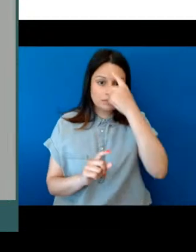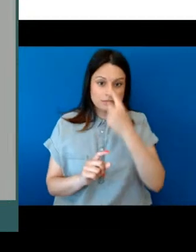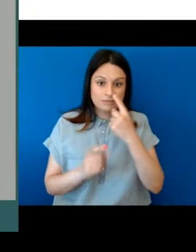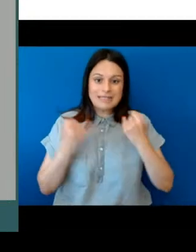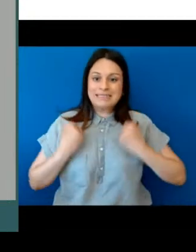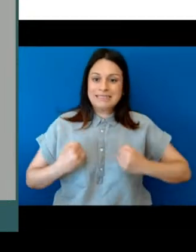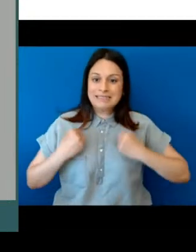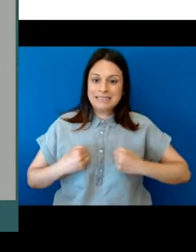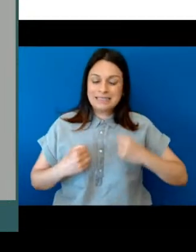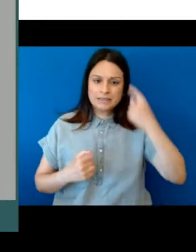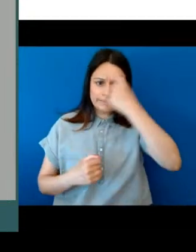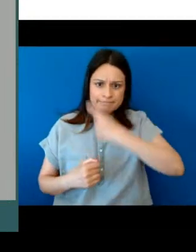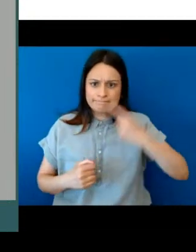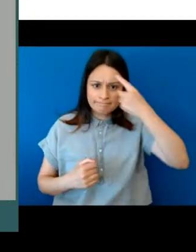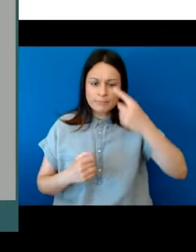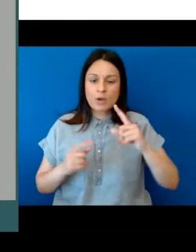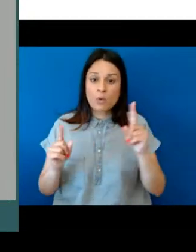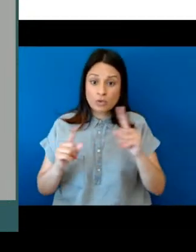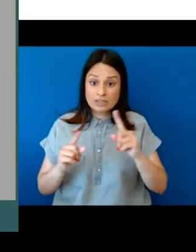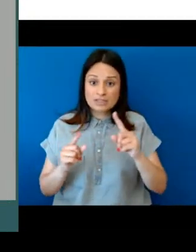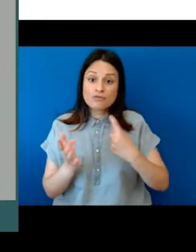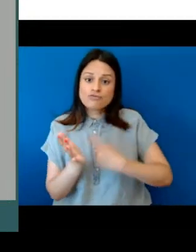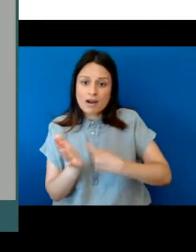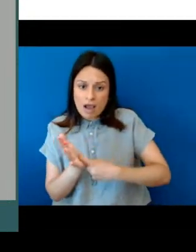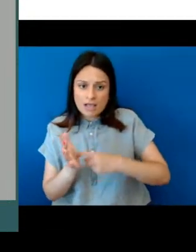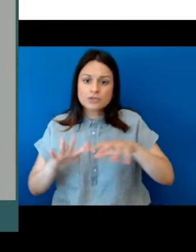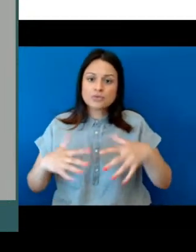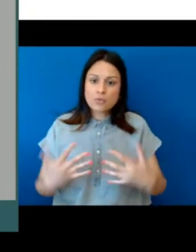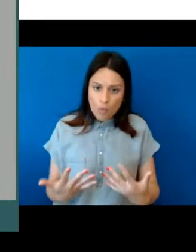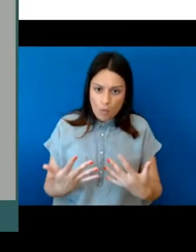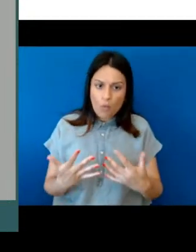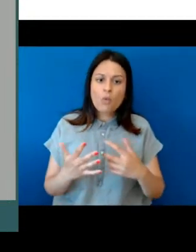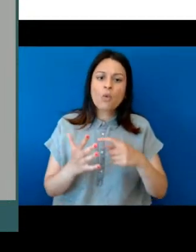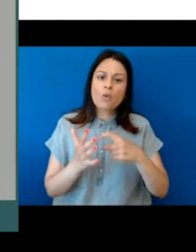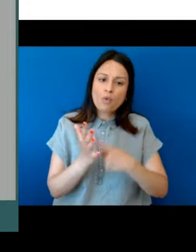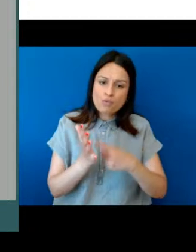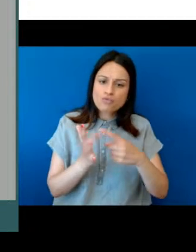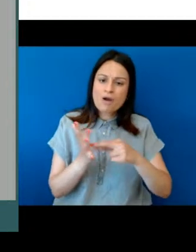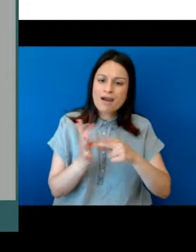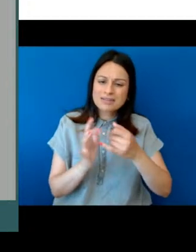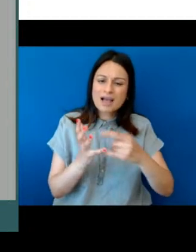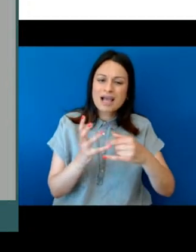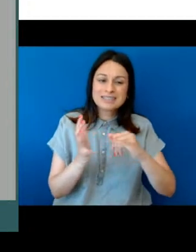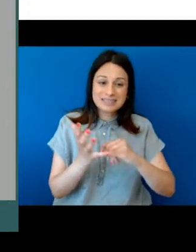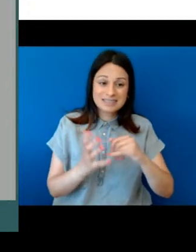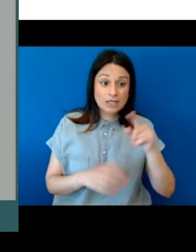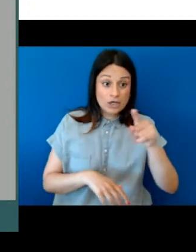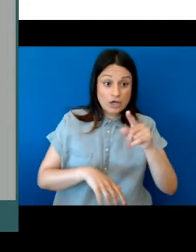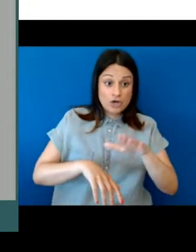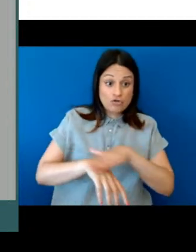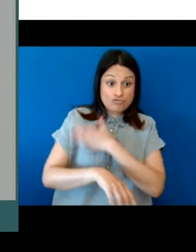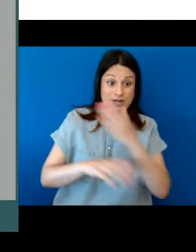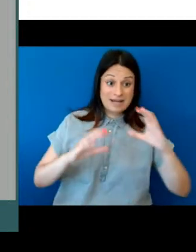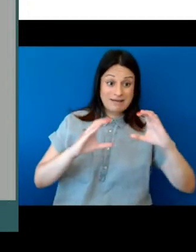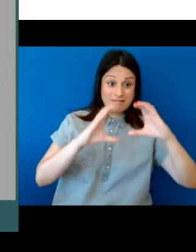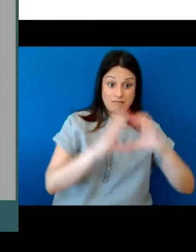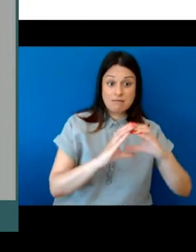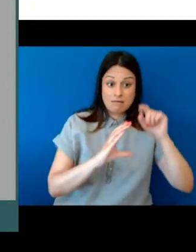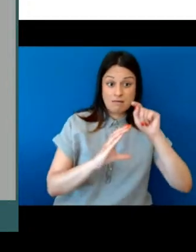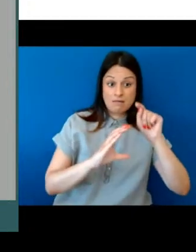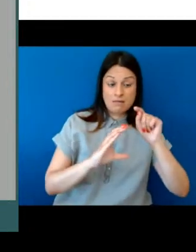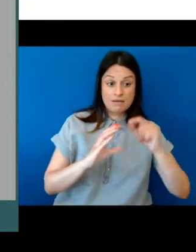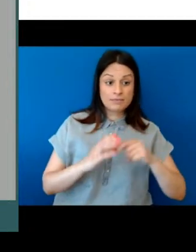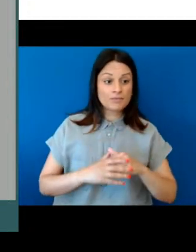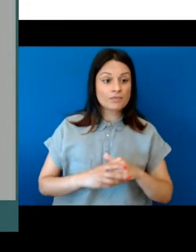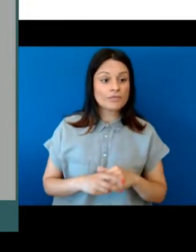either rhinitis or rhinosinusitis, and they're the ones in green on this diagram. Those